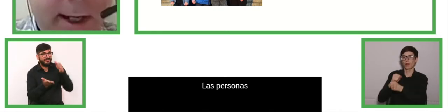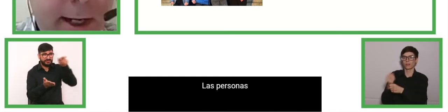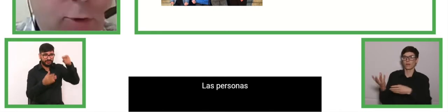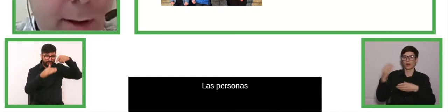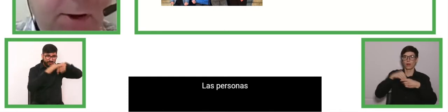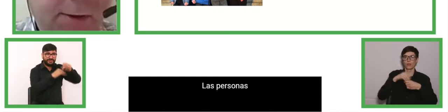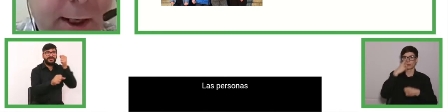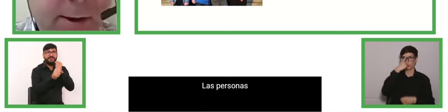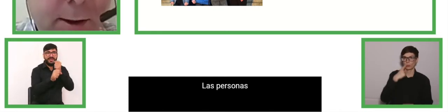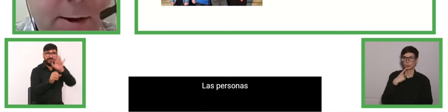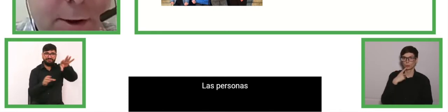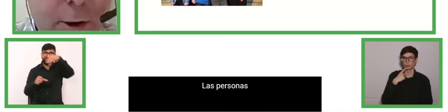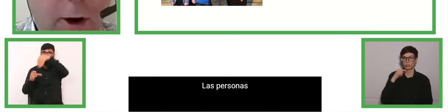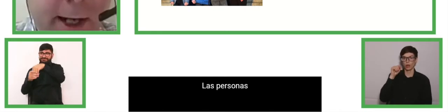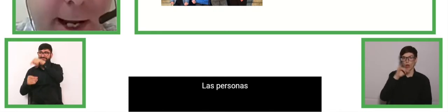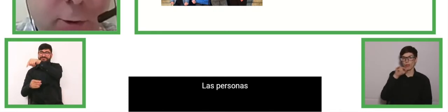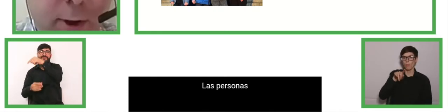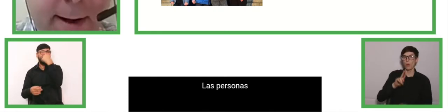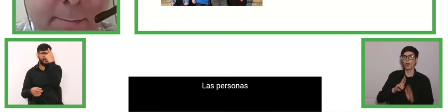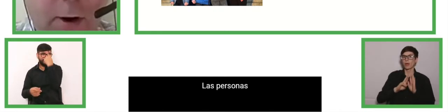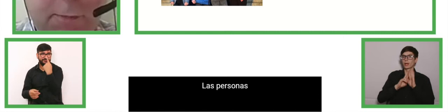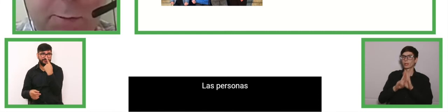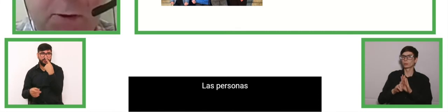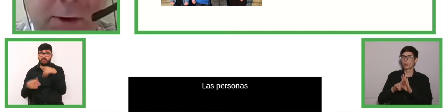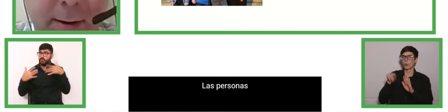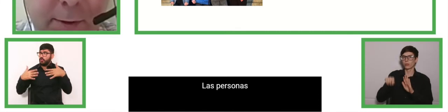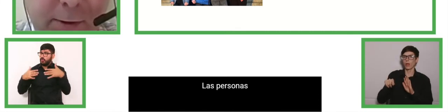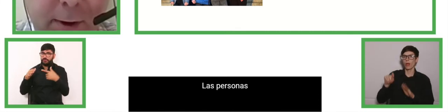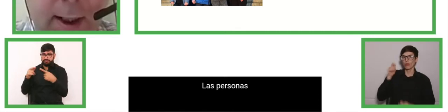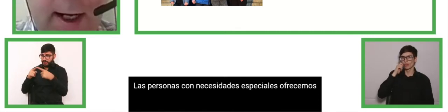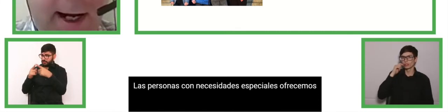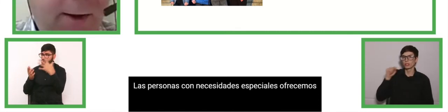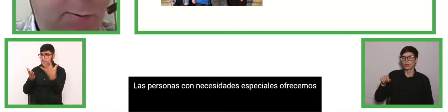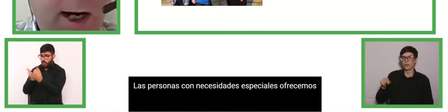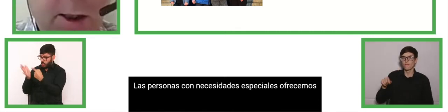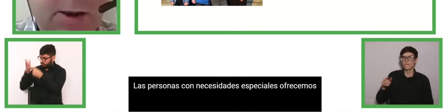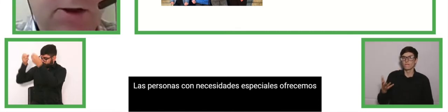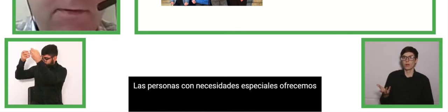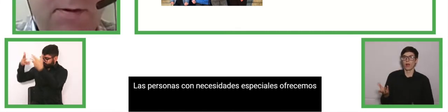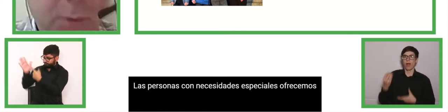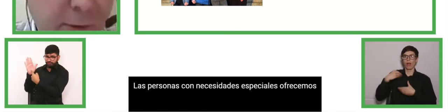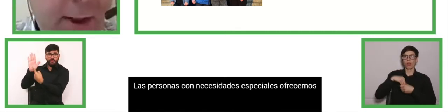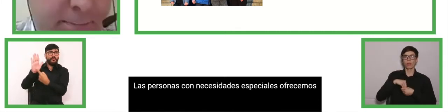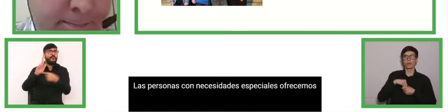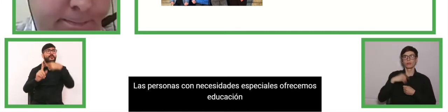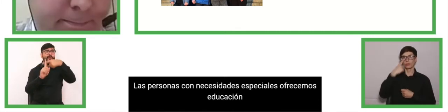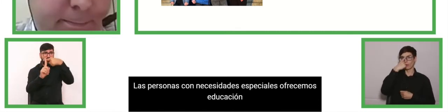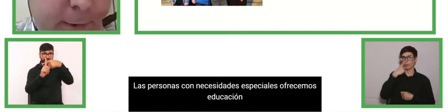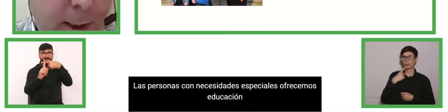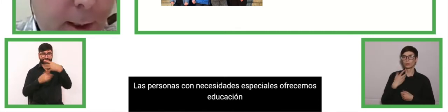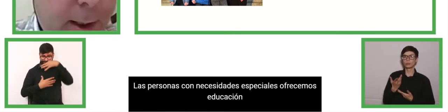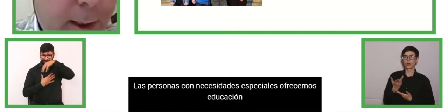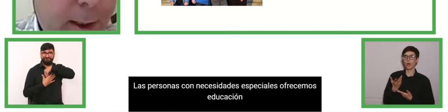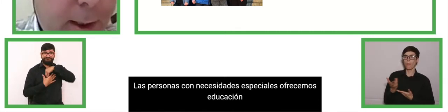they are represented in the organigram of museums as part of the museum.